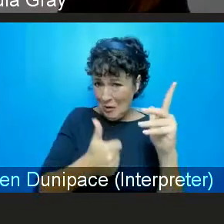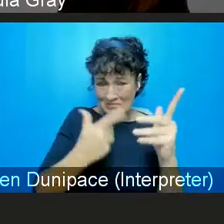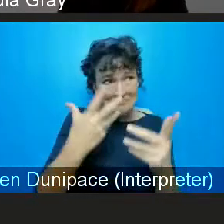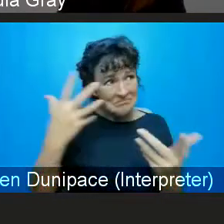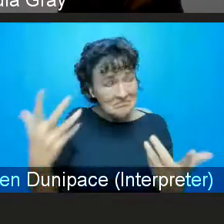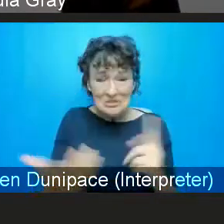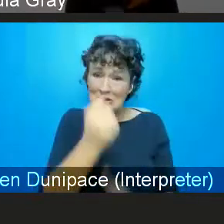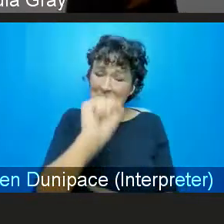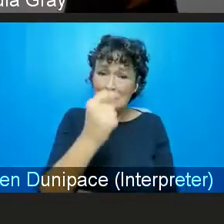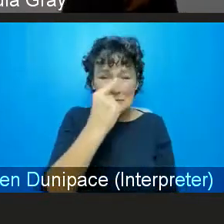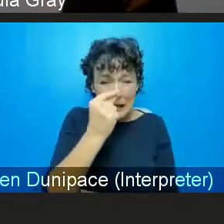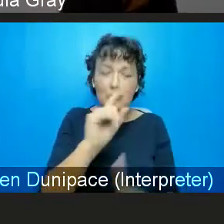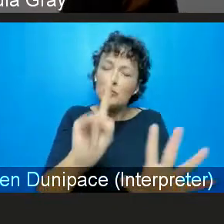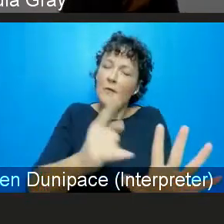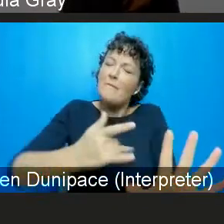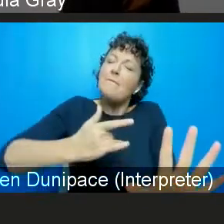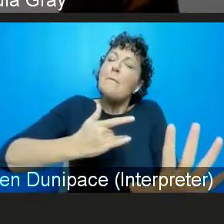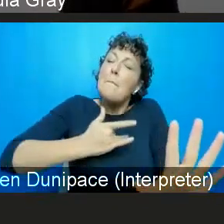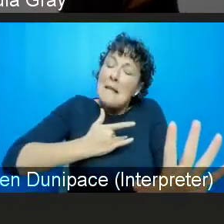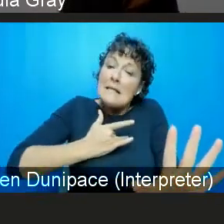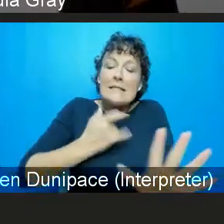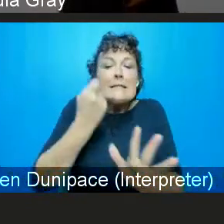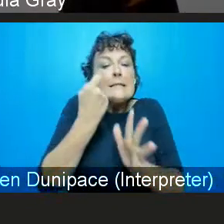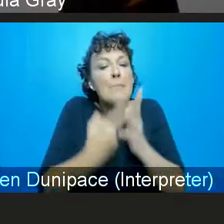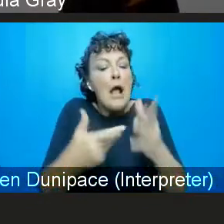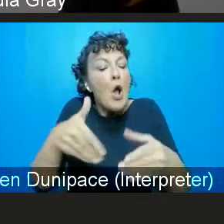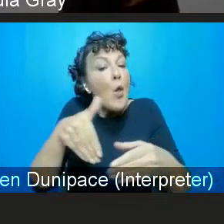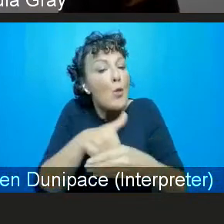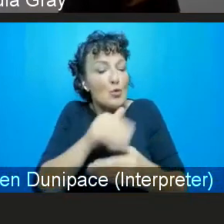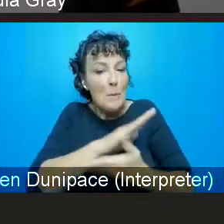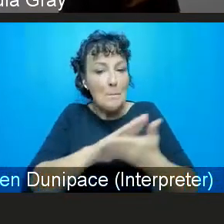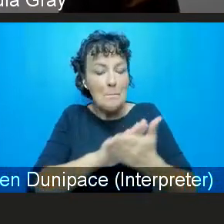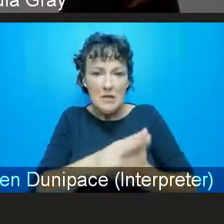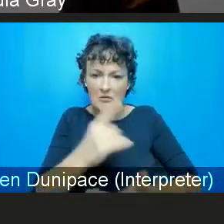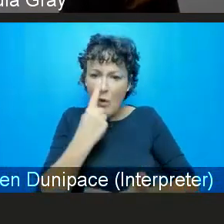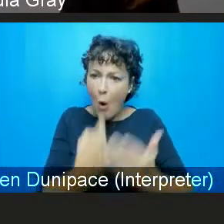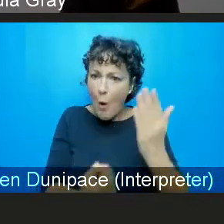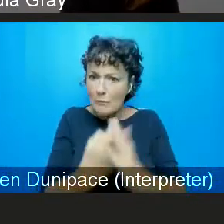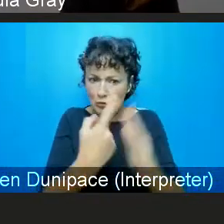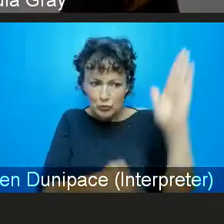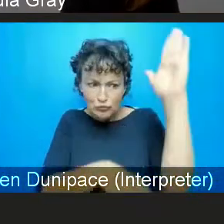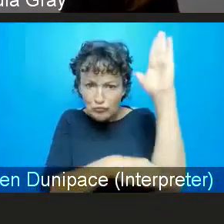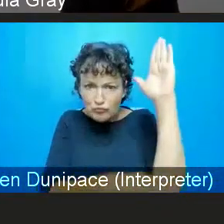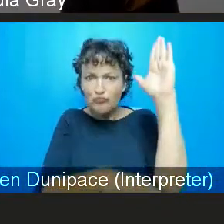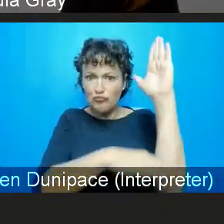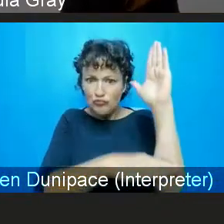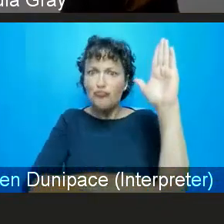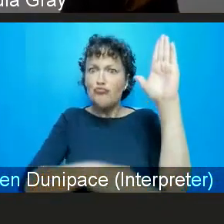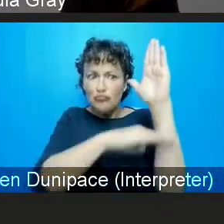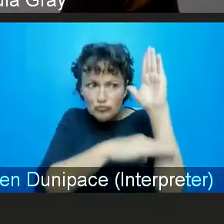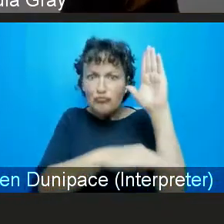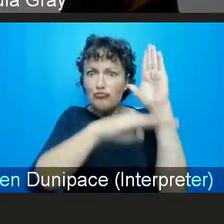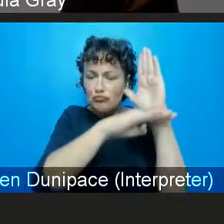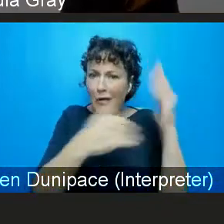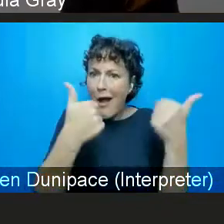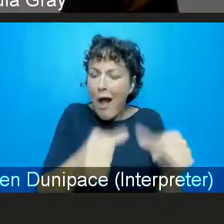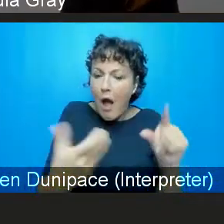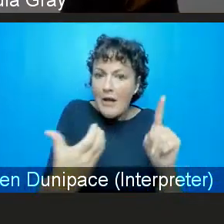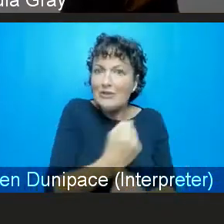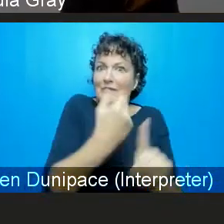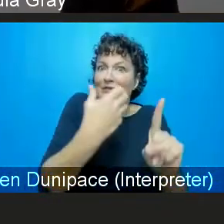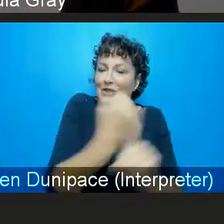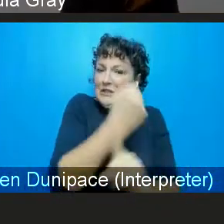me, disability inclusion is about progression opportunities and people working at all different levels within the